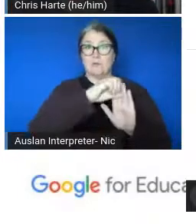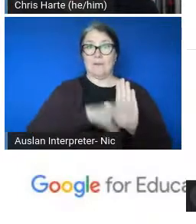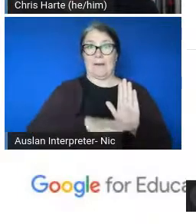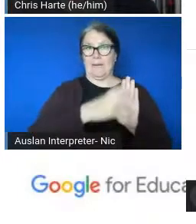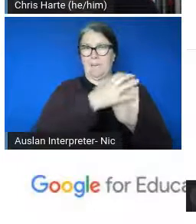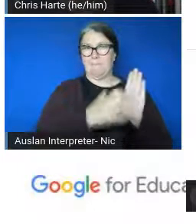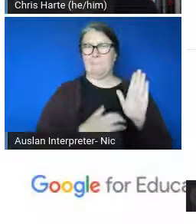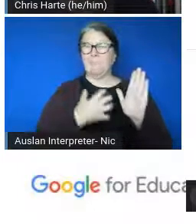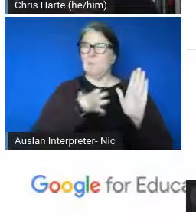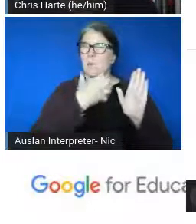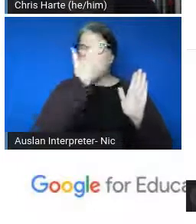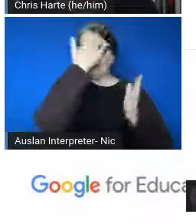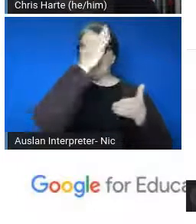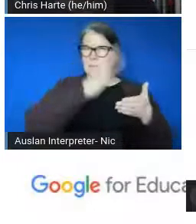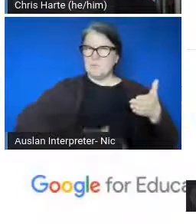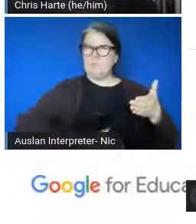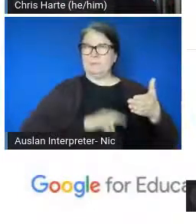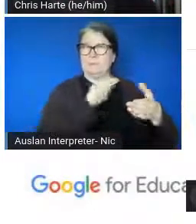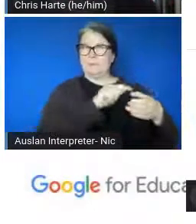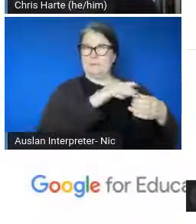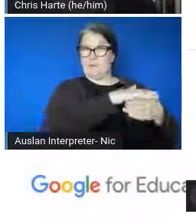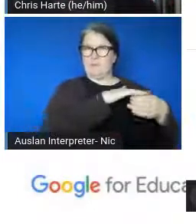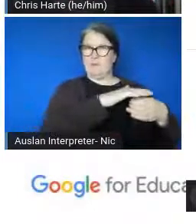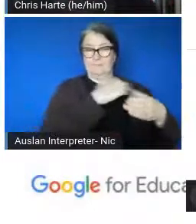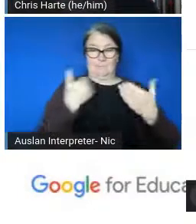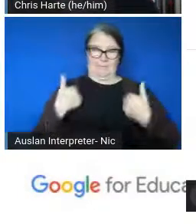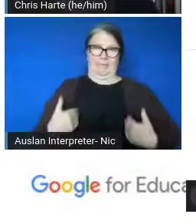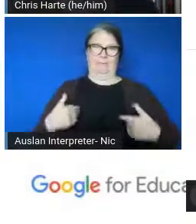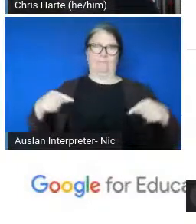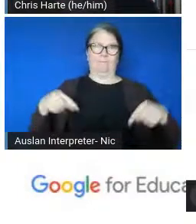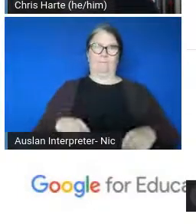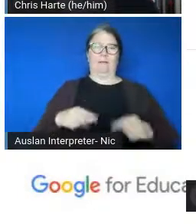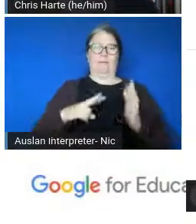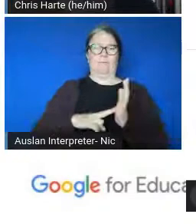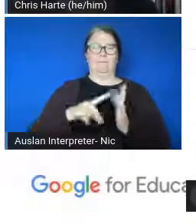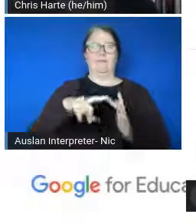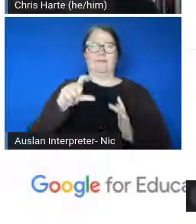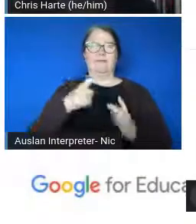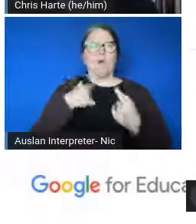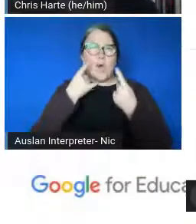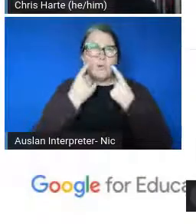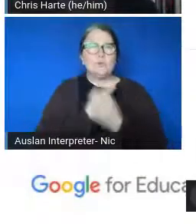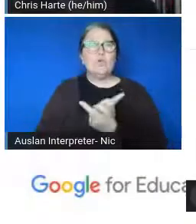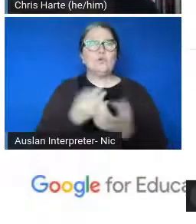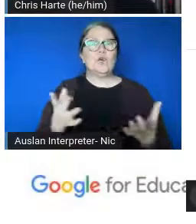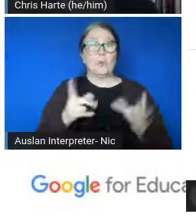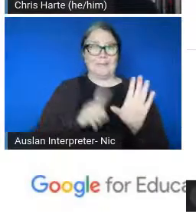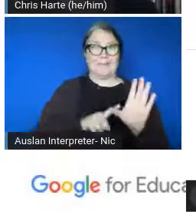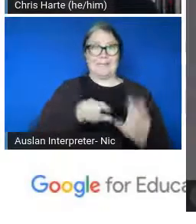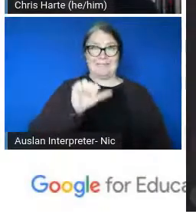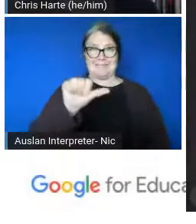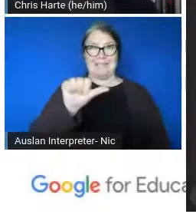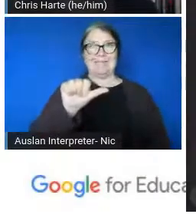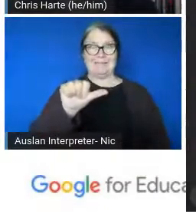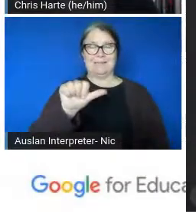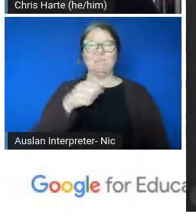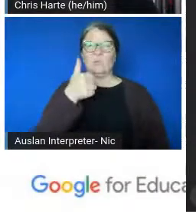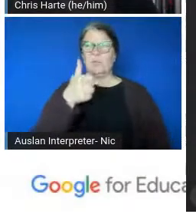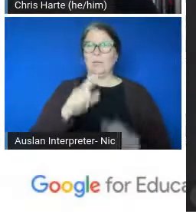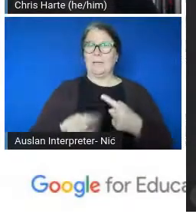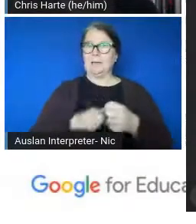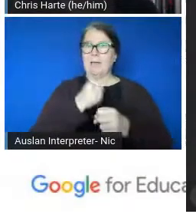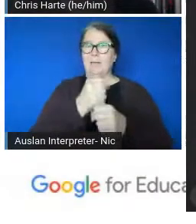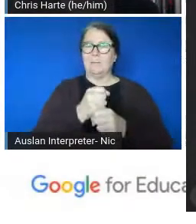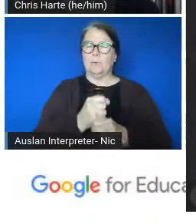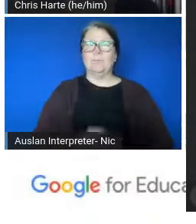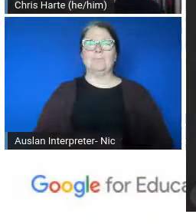across. This is the one I use most, living in Victoria. Let me show you, for example, the year 6 one. It's probably a good one to have a look at.